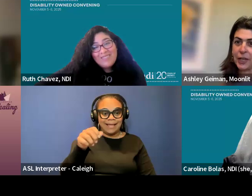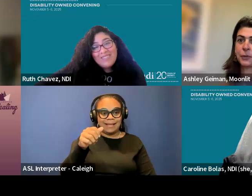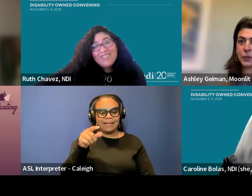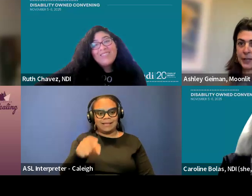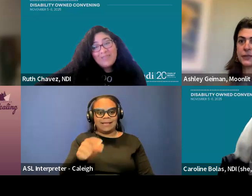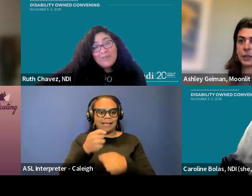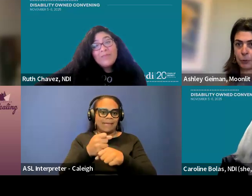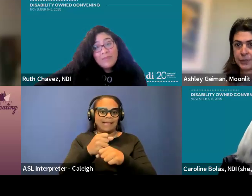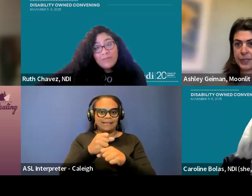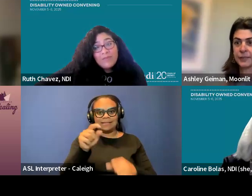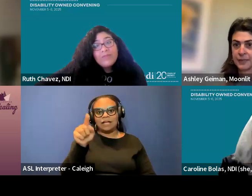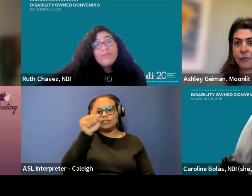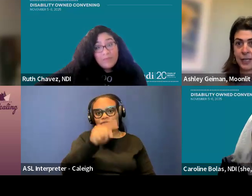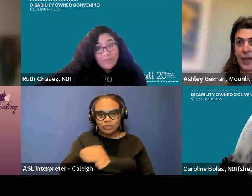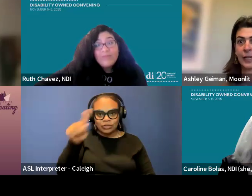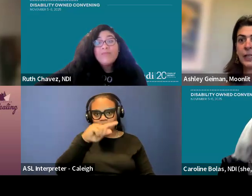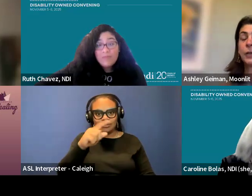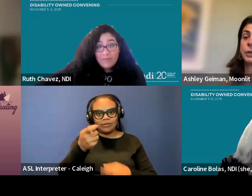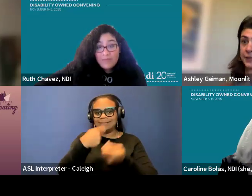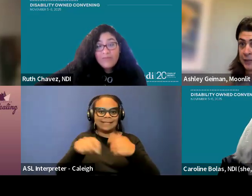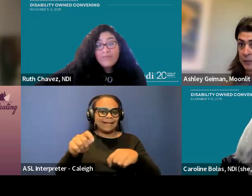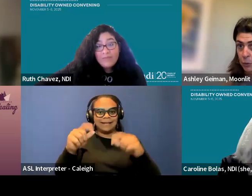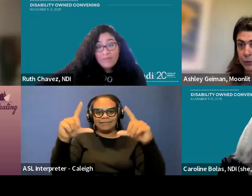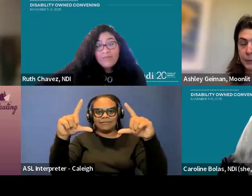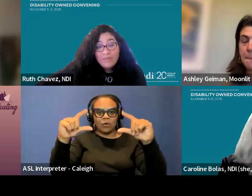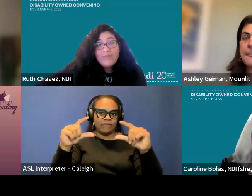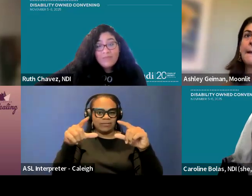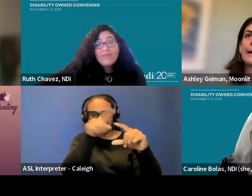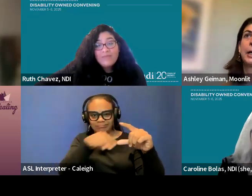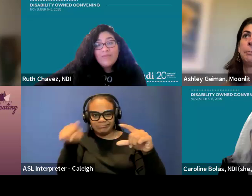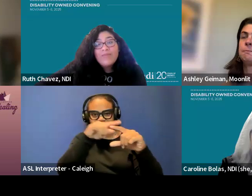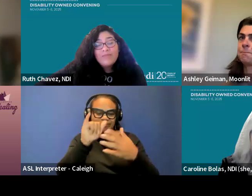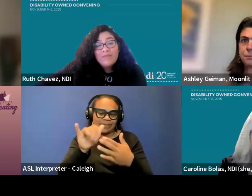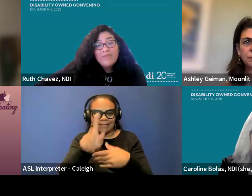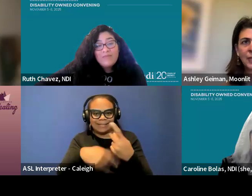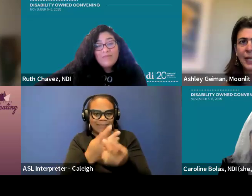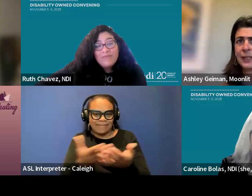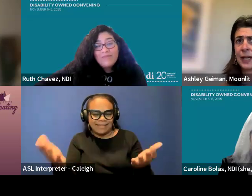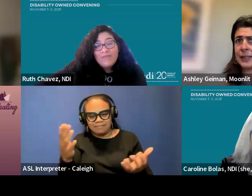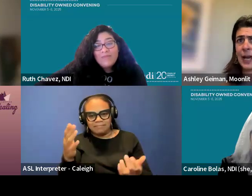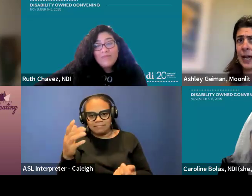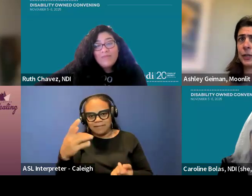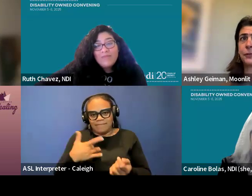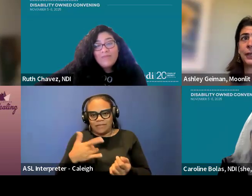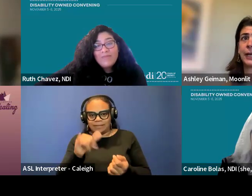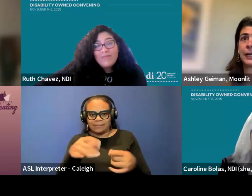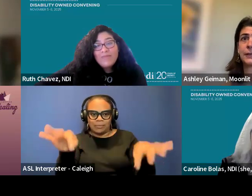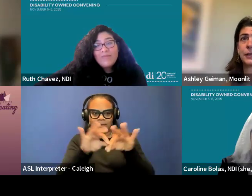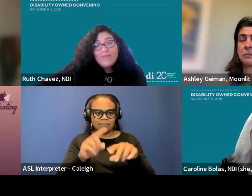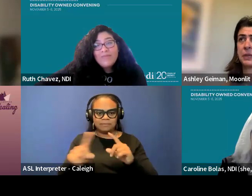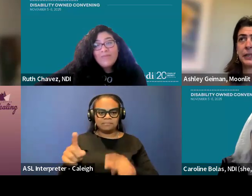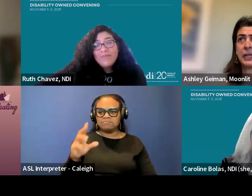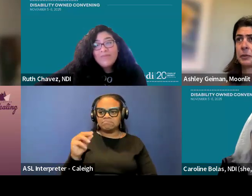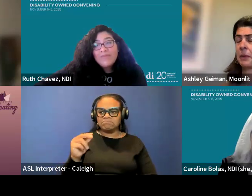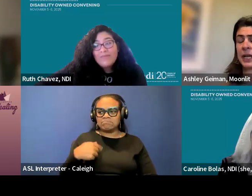novel, so it's stuff like that, which I think is important. And I don't feel like